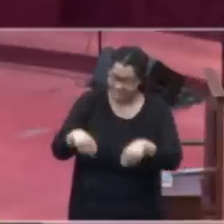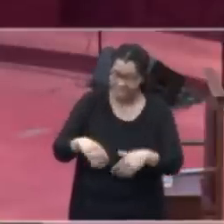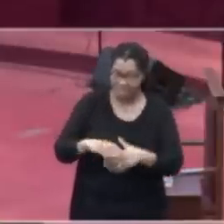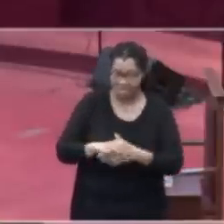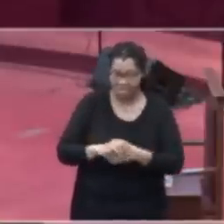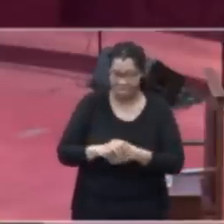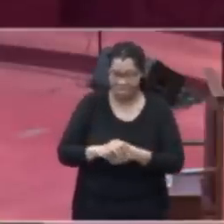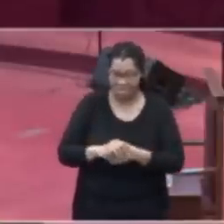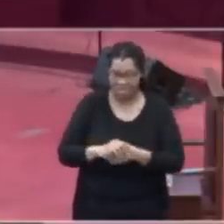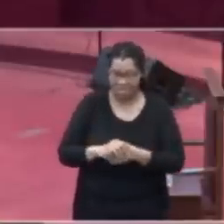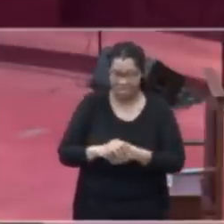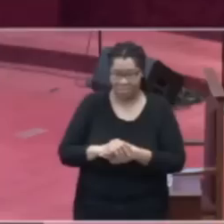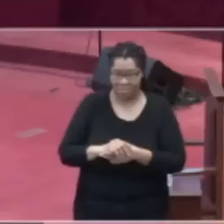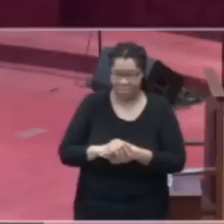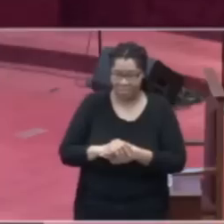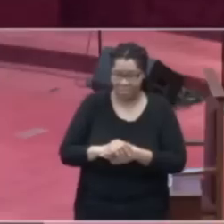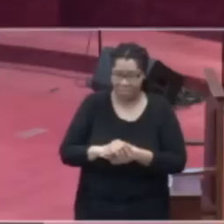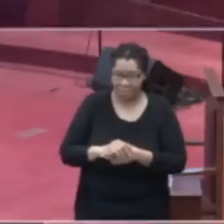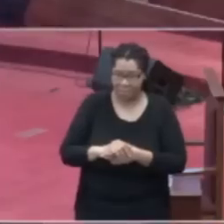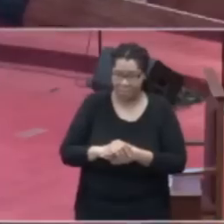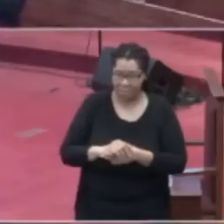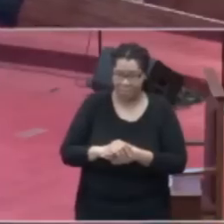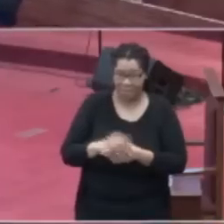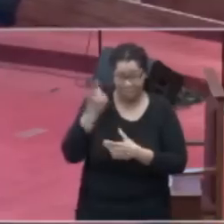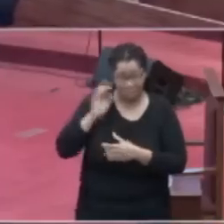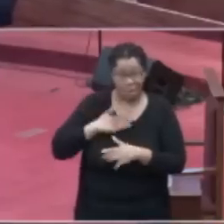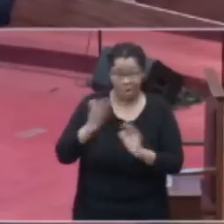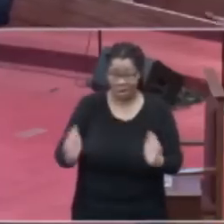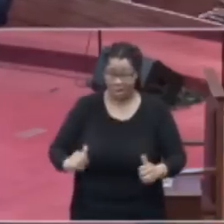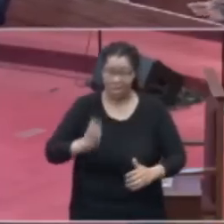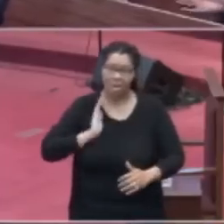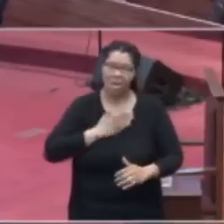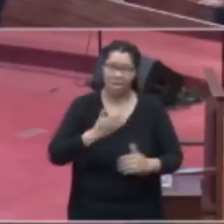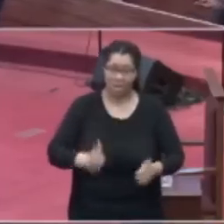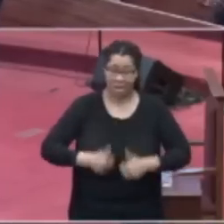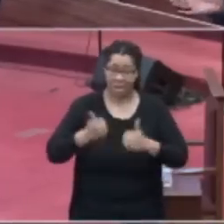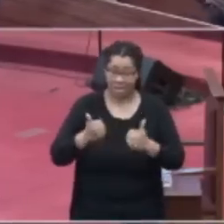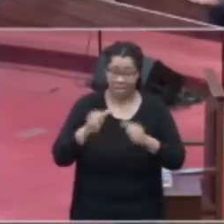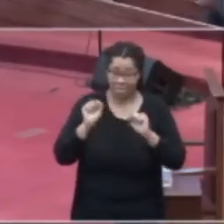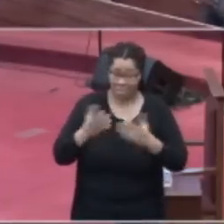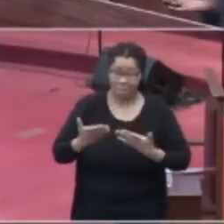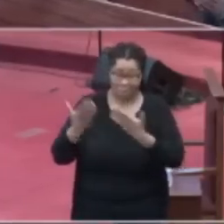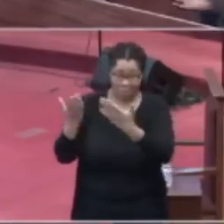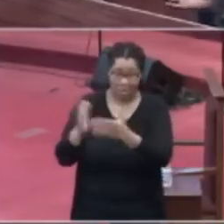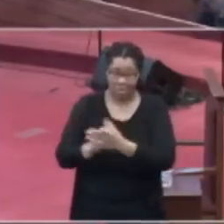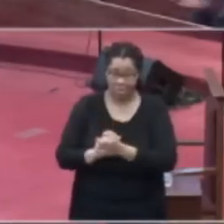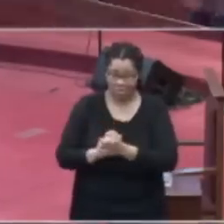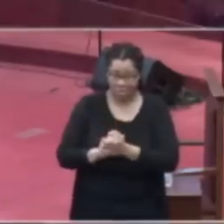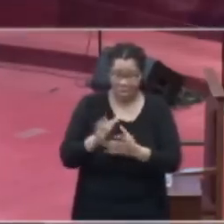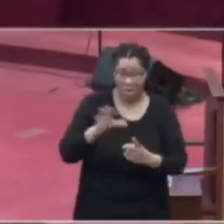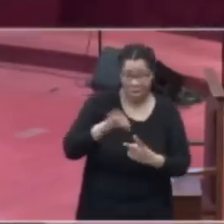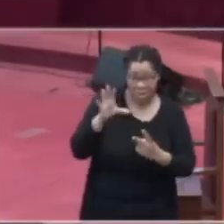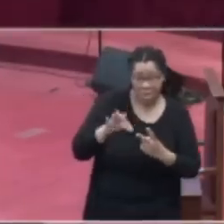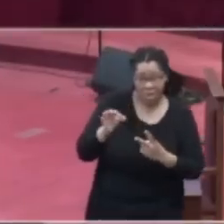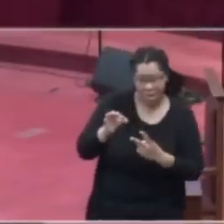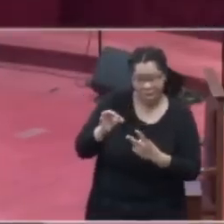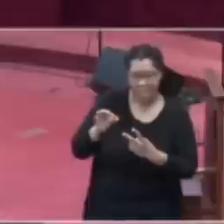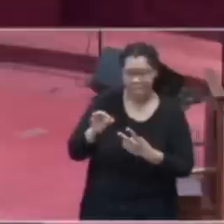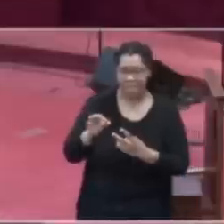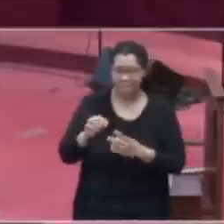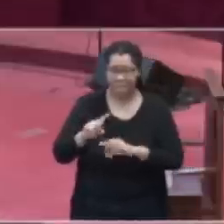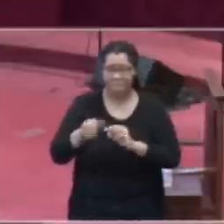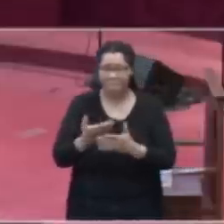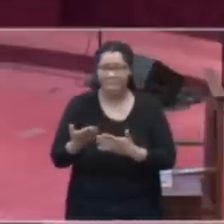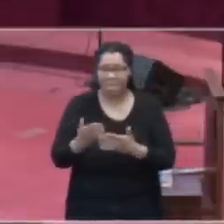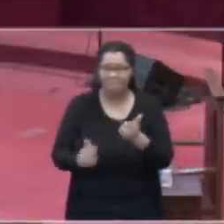choices with regard to our lives. choices about what matters most